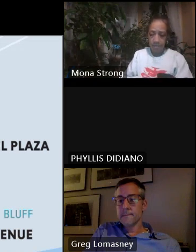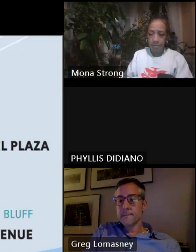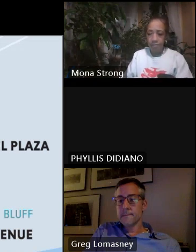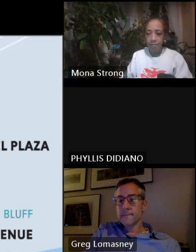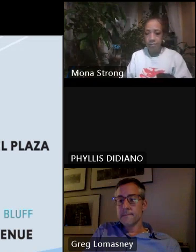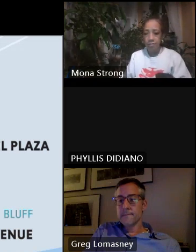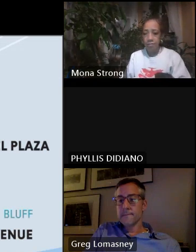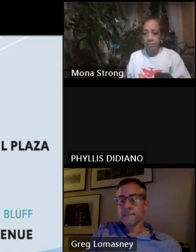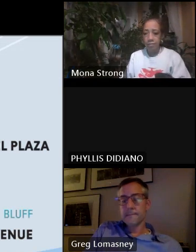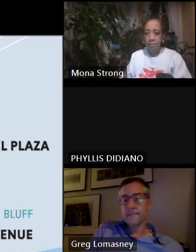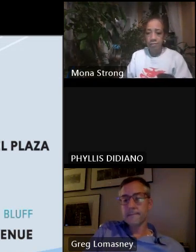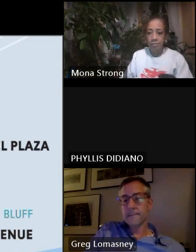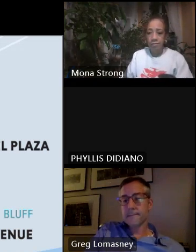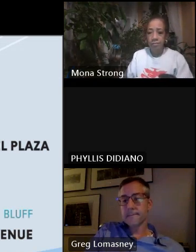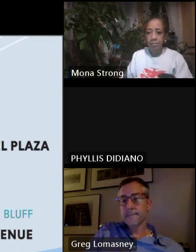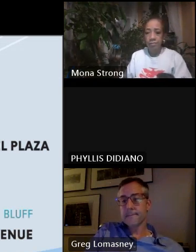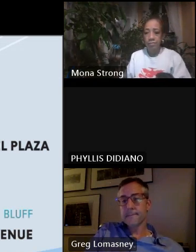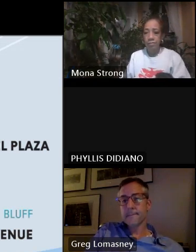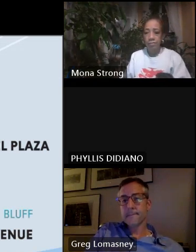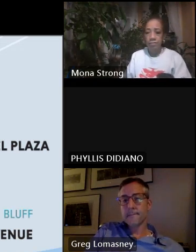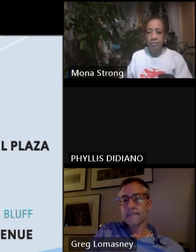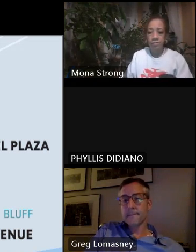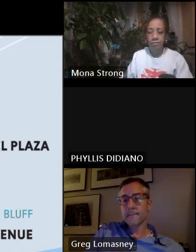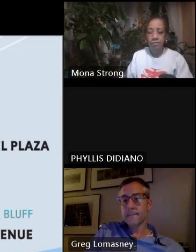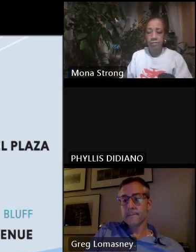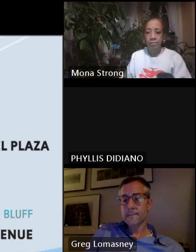All right. Anybody else have any comments or